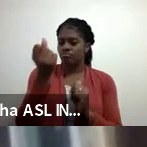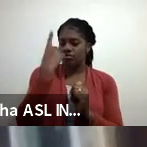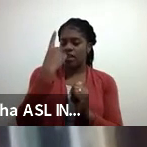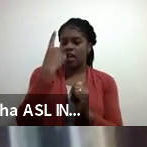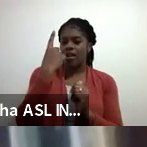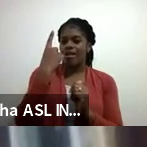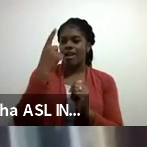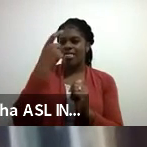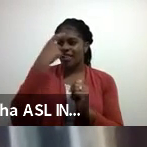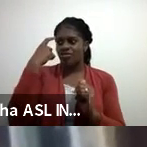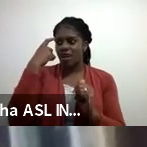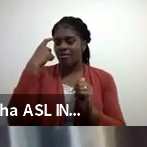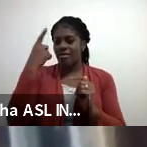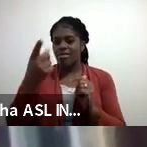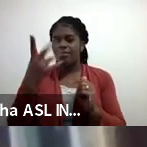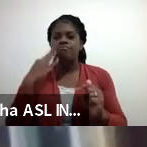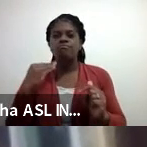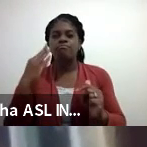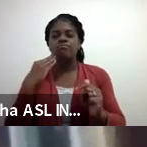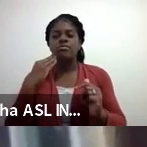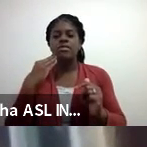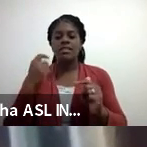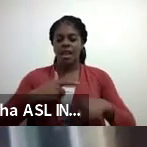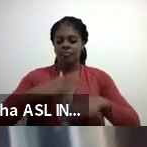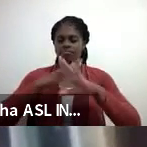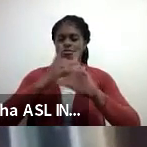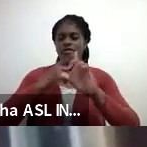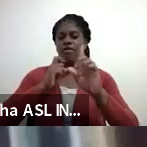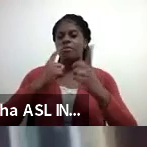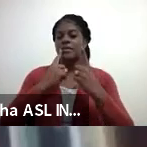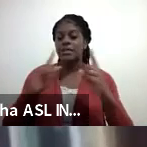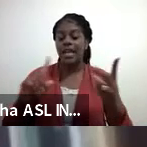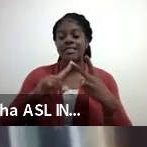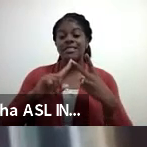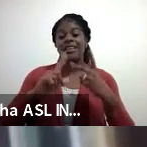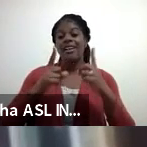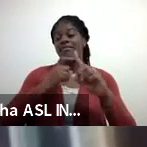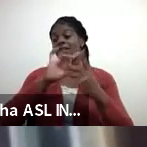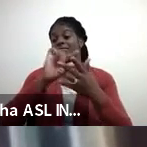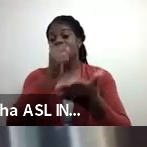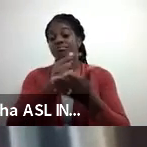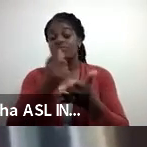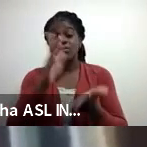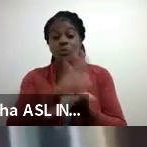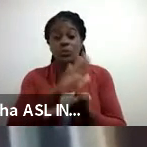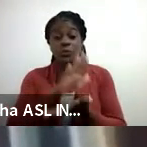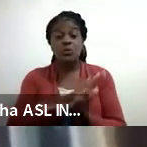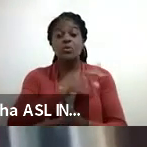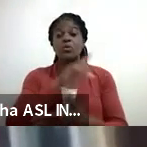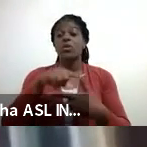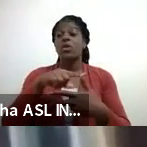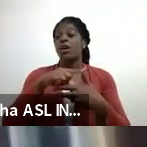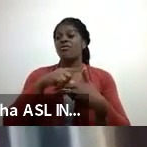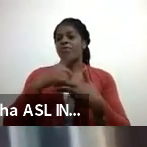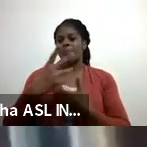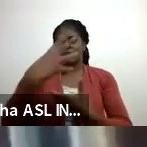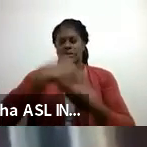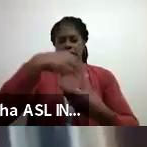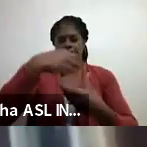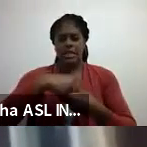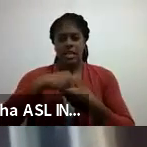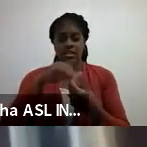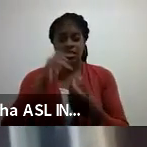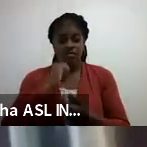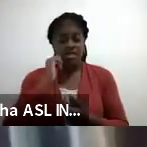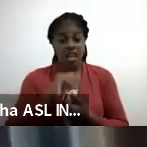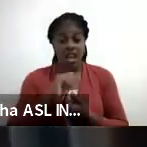them from success, from finishing school, from coming and being engaged every day into